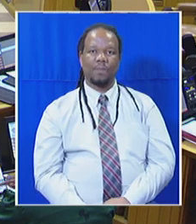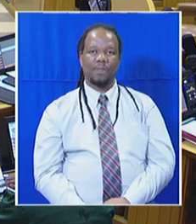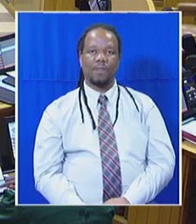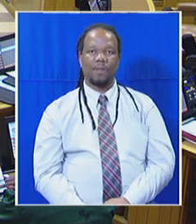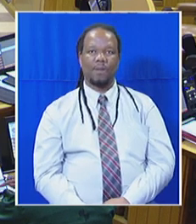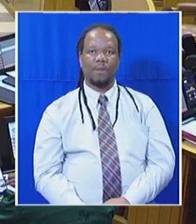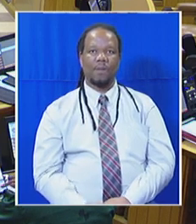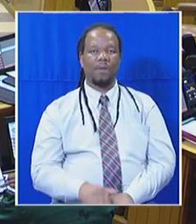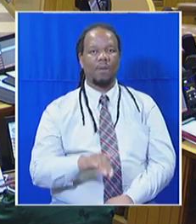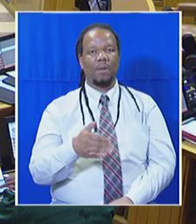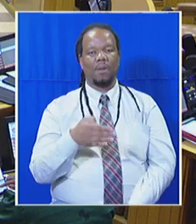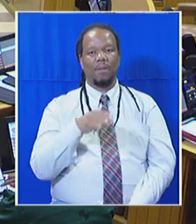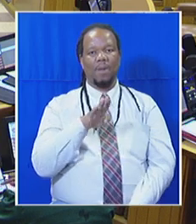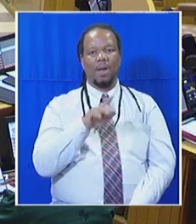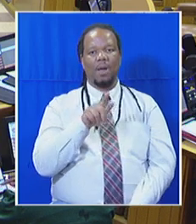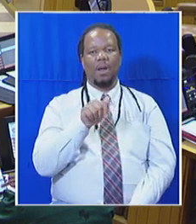Honorable Balindlela.